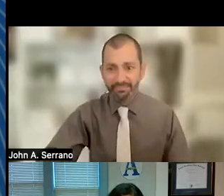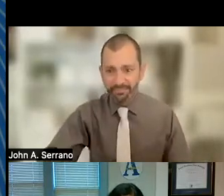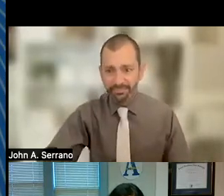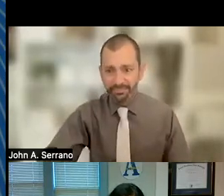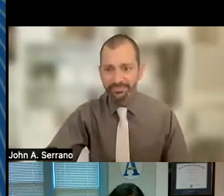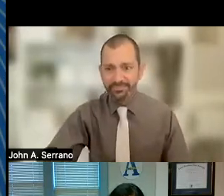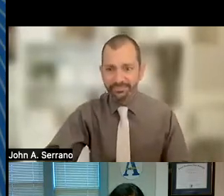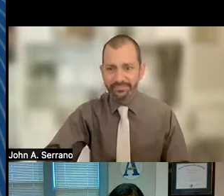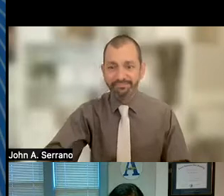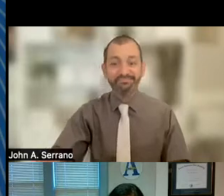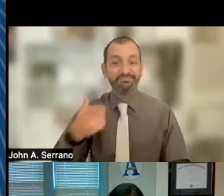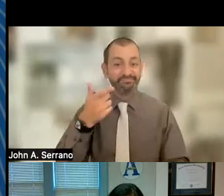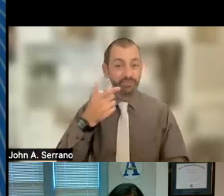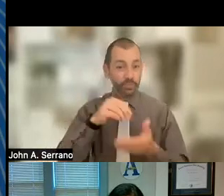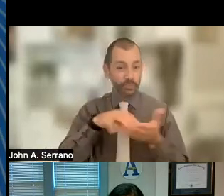those things.